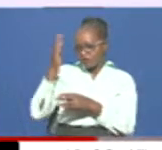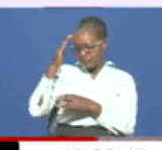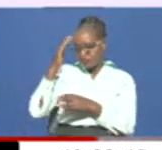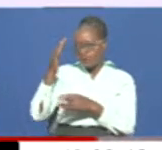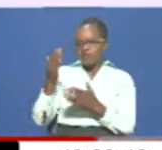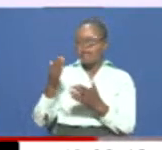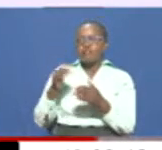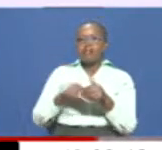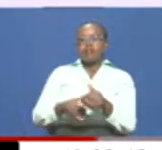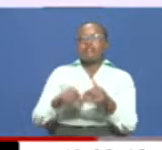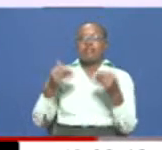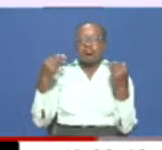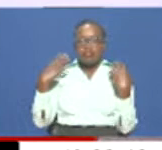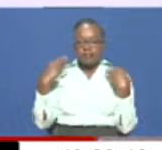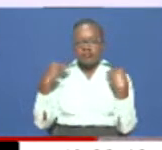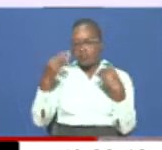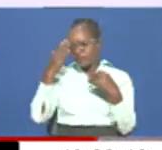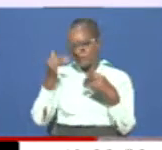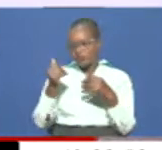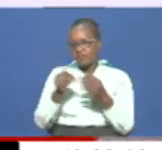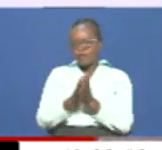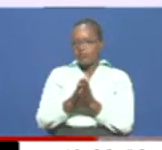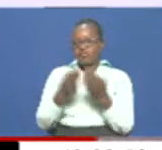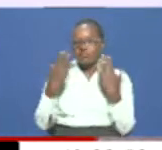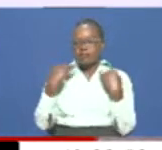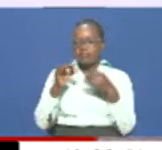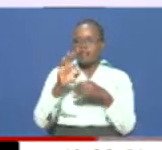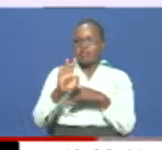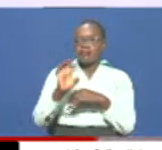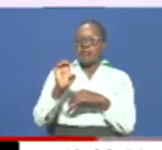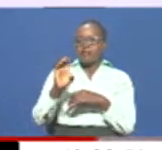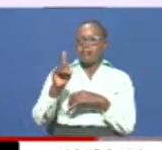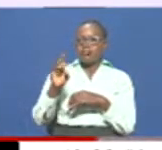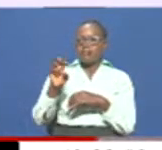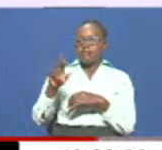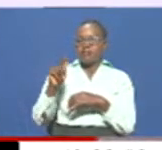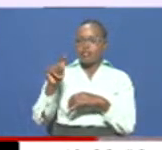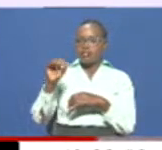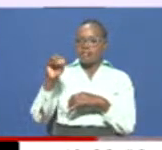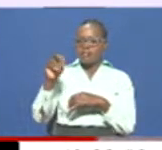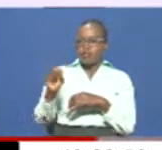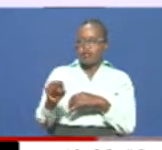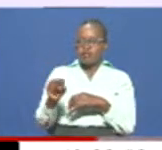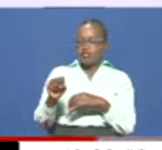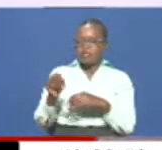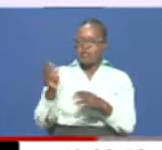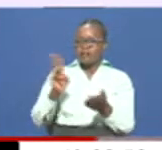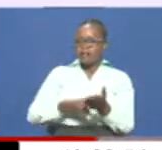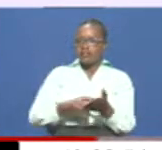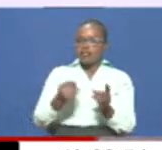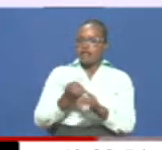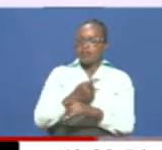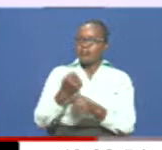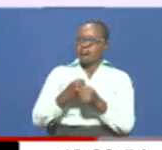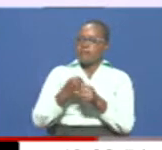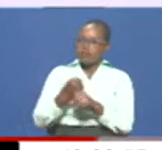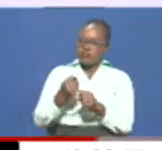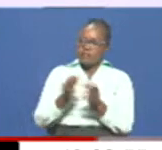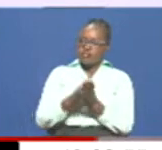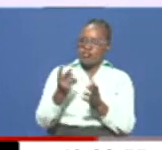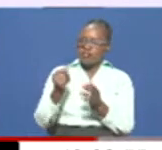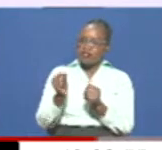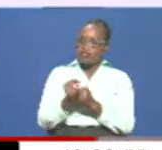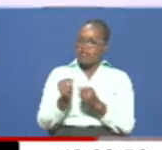sports, before Sports Federation used to be registered under a different act. Mm-hmm. When the Sports Act 2013 came into place,